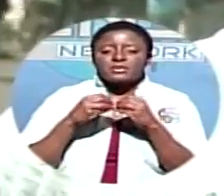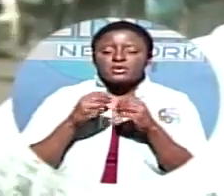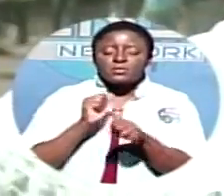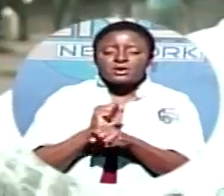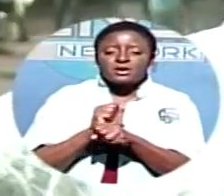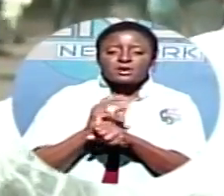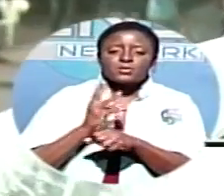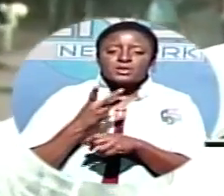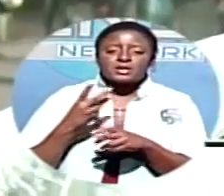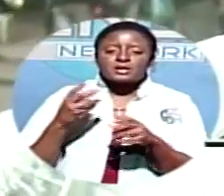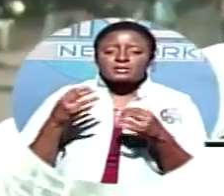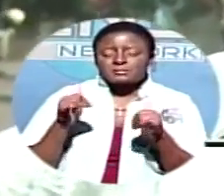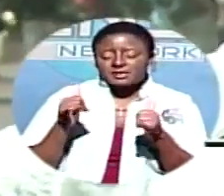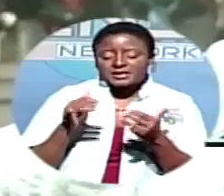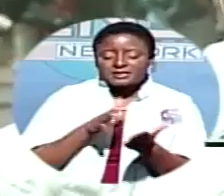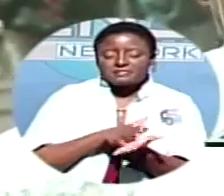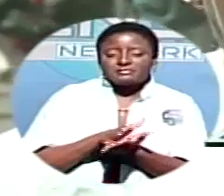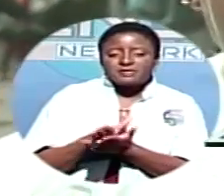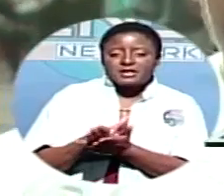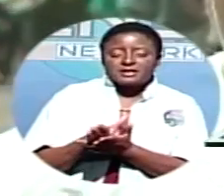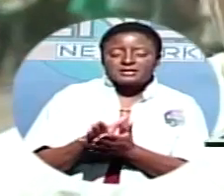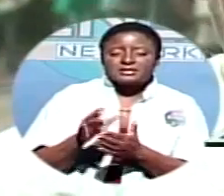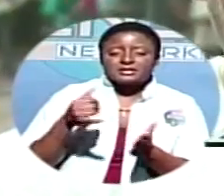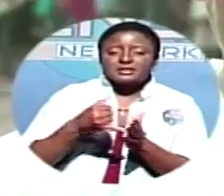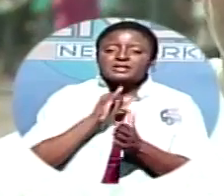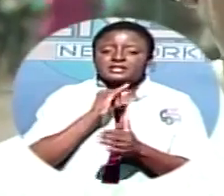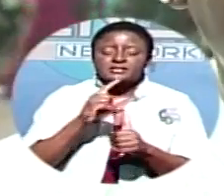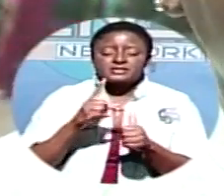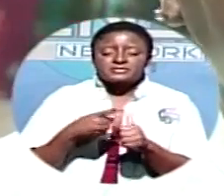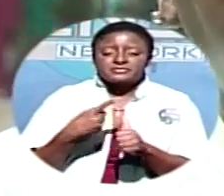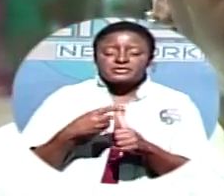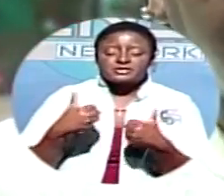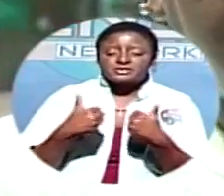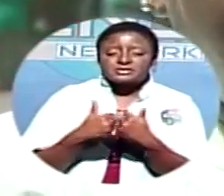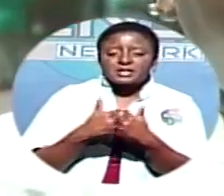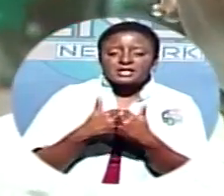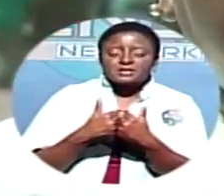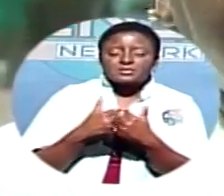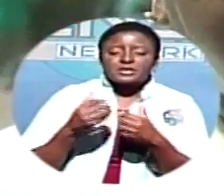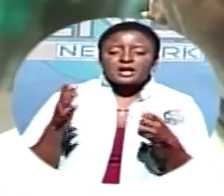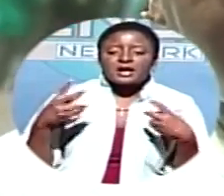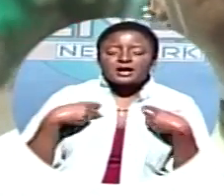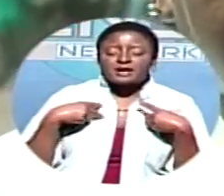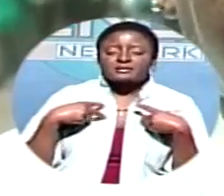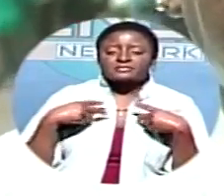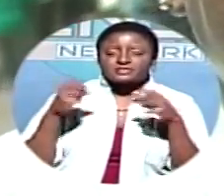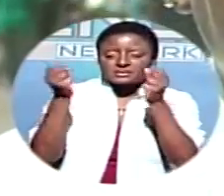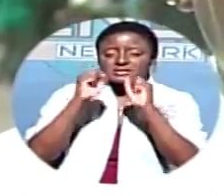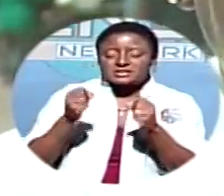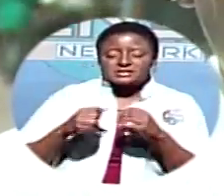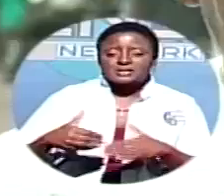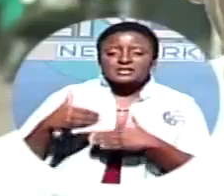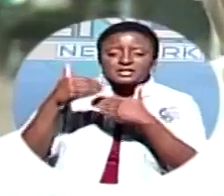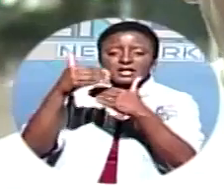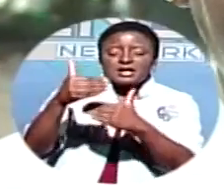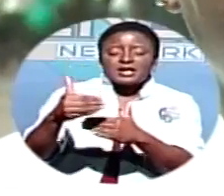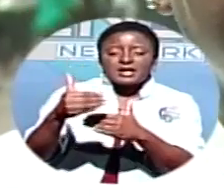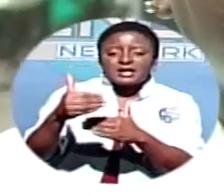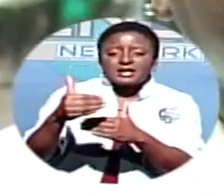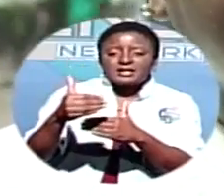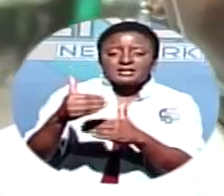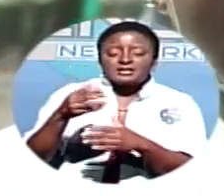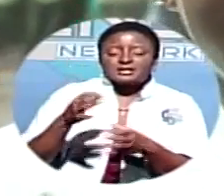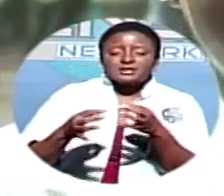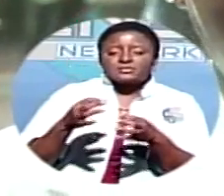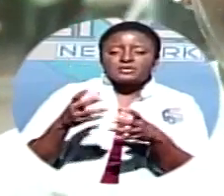We could have played better than we did, but I mean it is the first game, so a whole season we have ahead of us. All we need to do is actually get to playoffs. Yeah, we may have